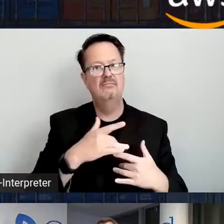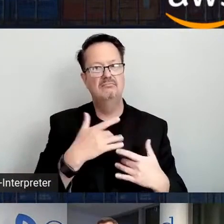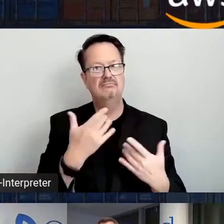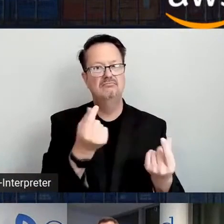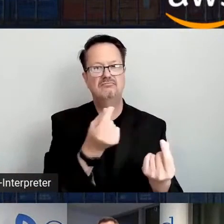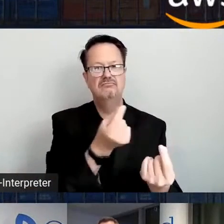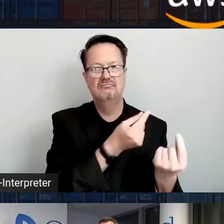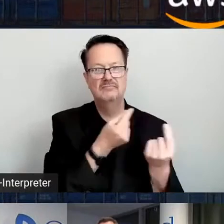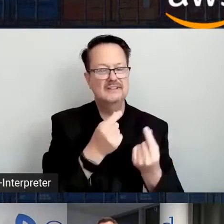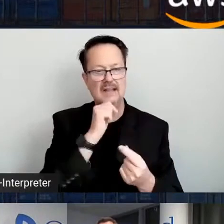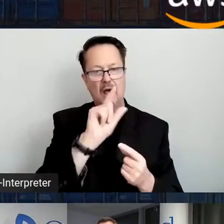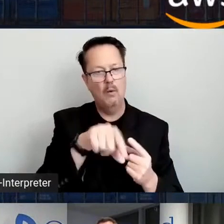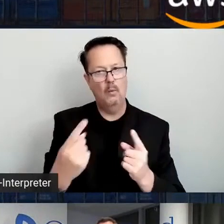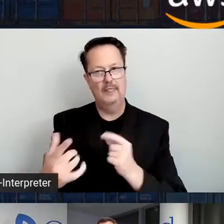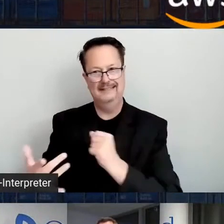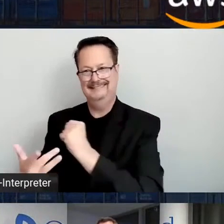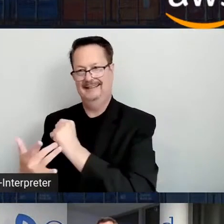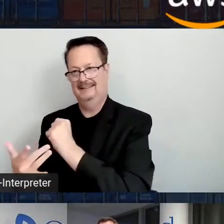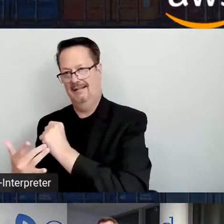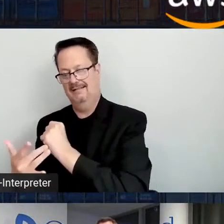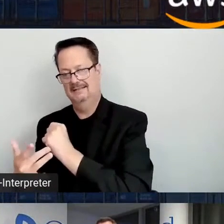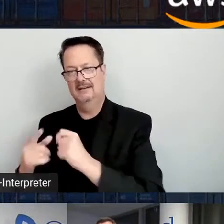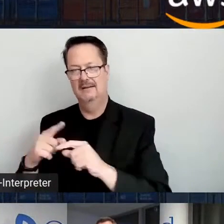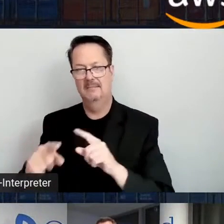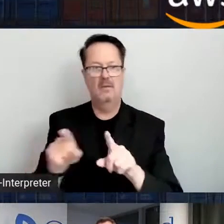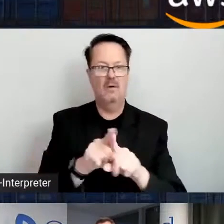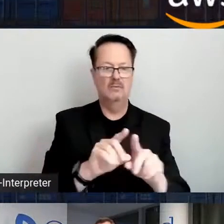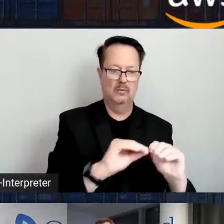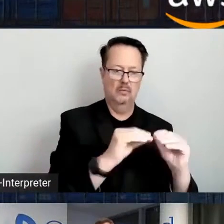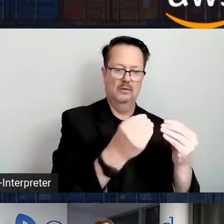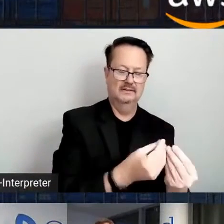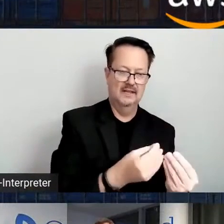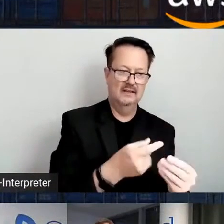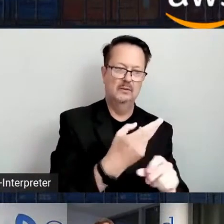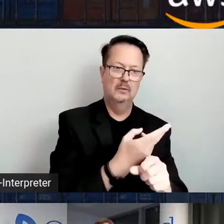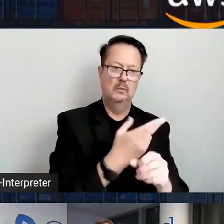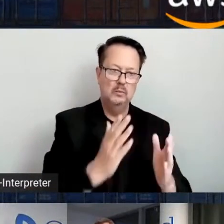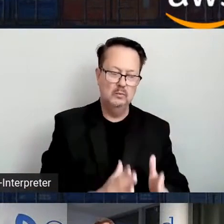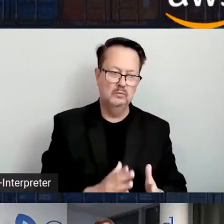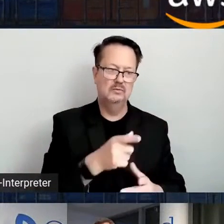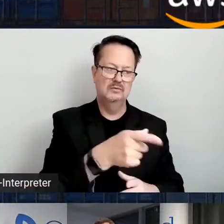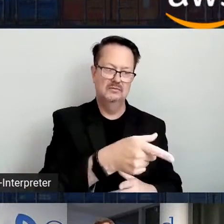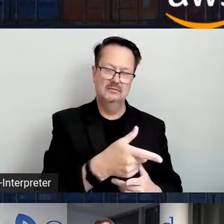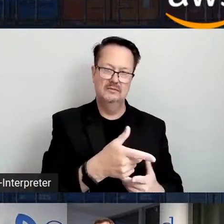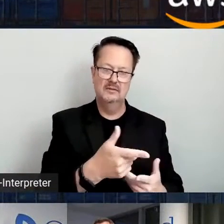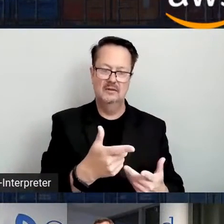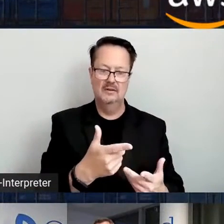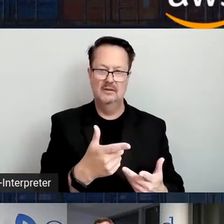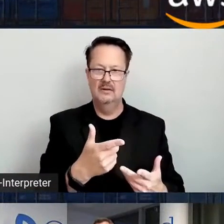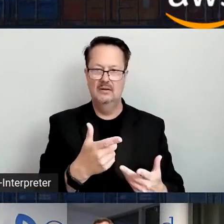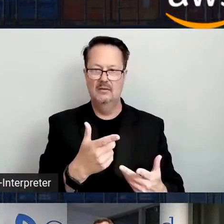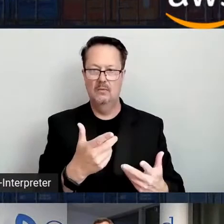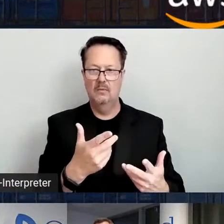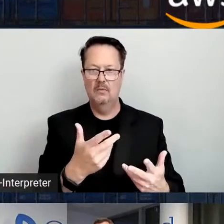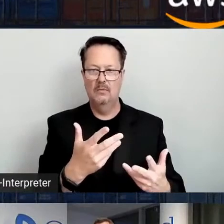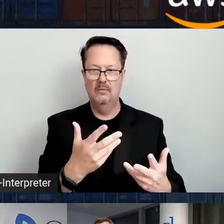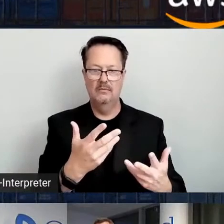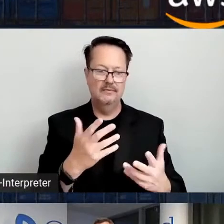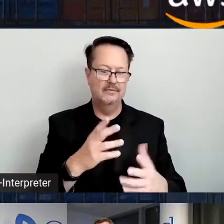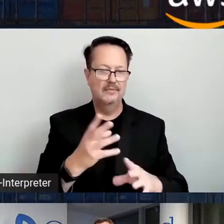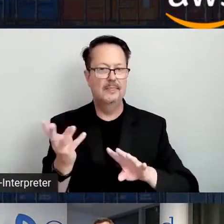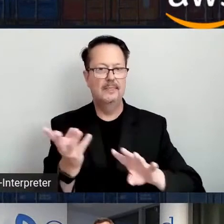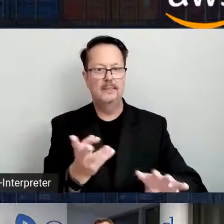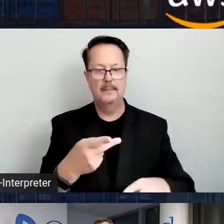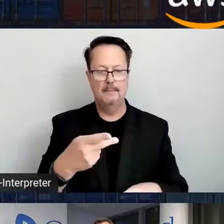the technology, but also about the organization, as you said, Leonardo, about the CI/CD pipeline and